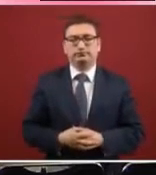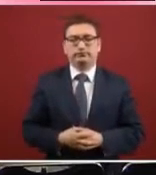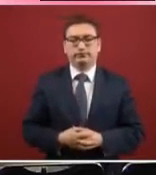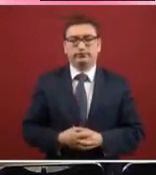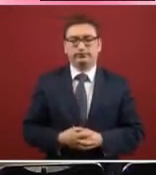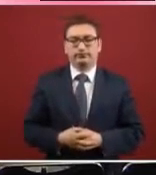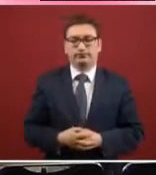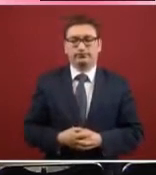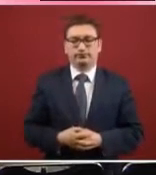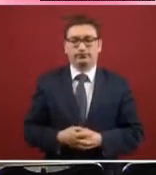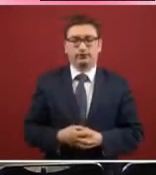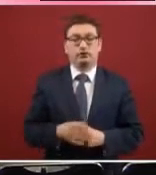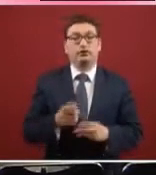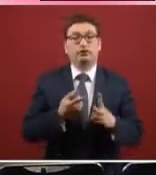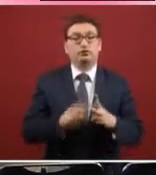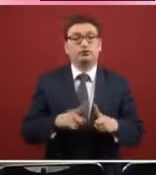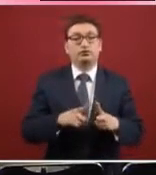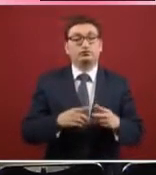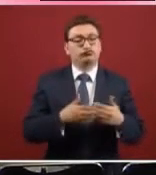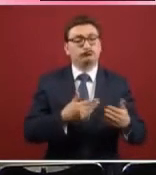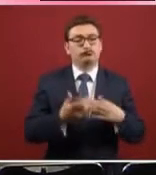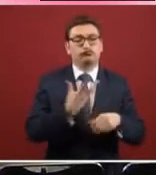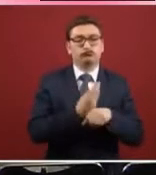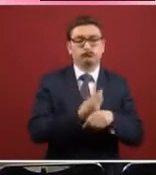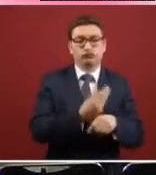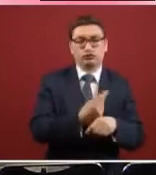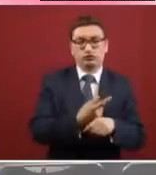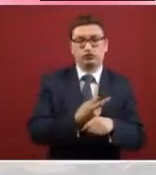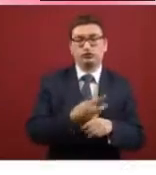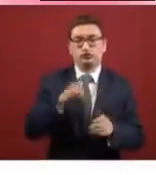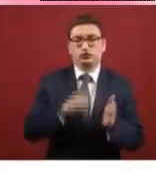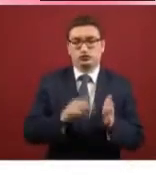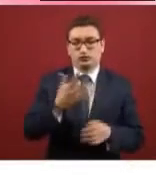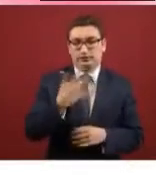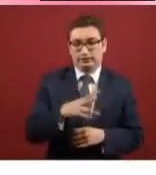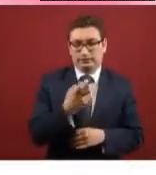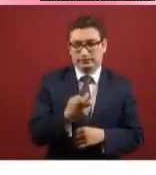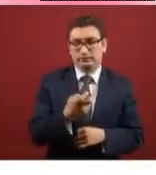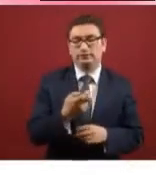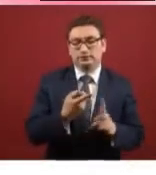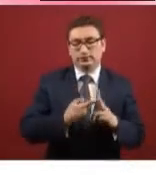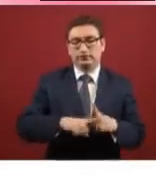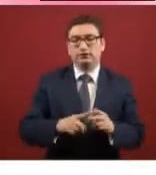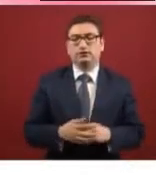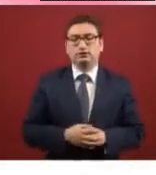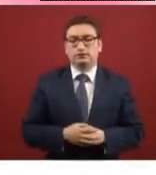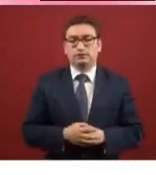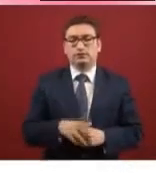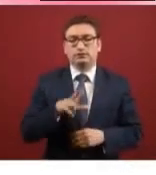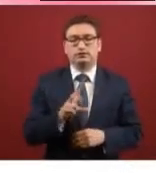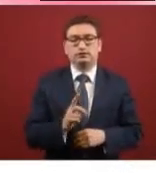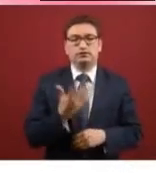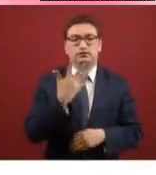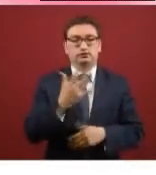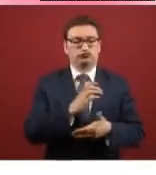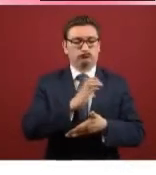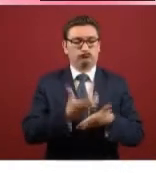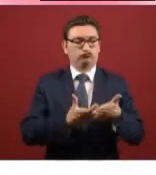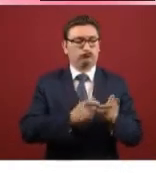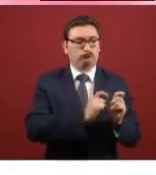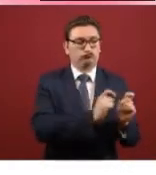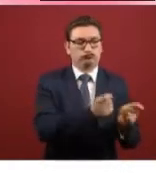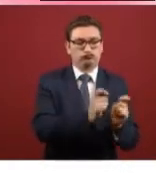en el año de 2010. That they initiated in 2010. Teníamos, se otorgaron 35 contratos. They had